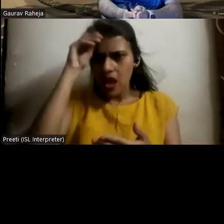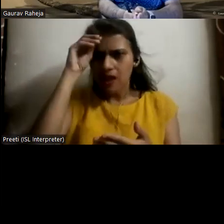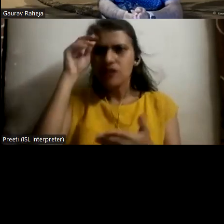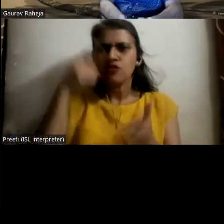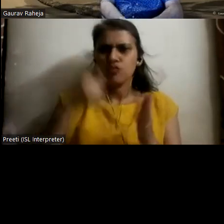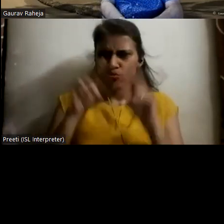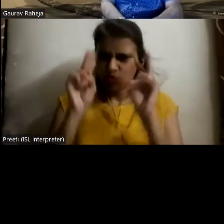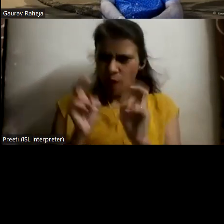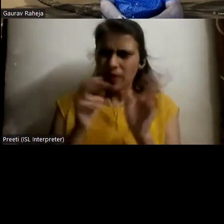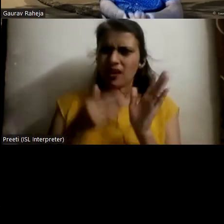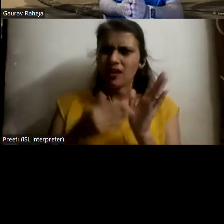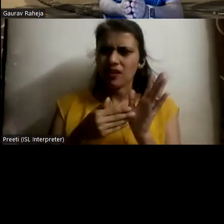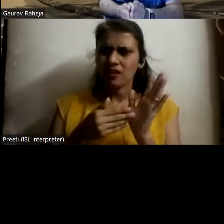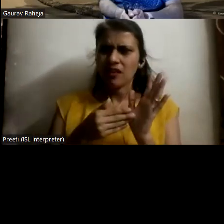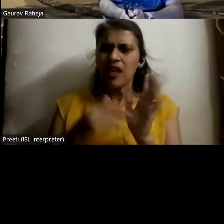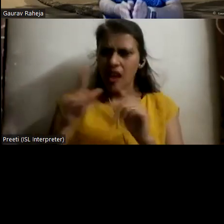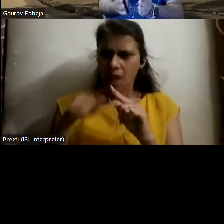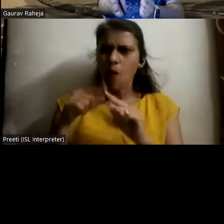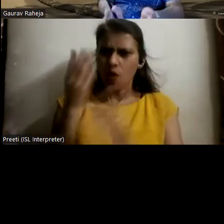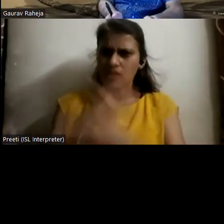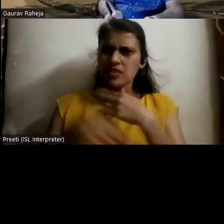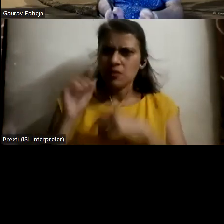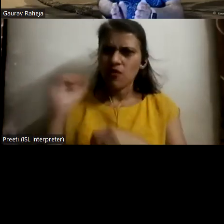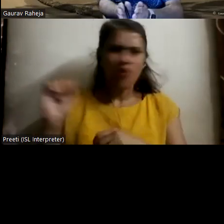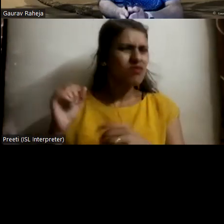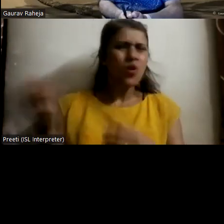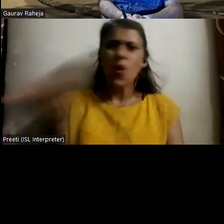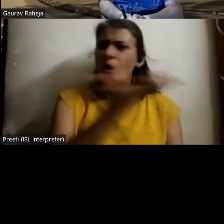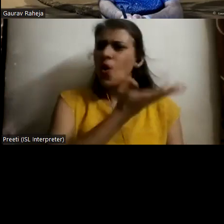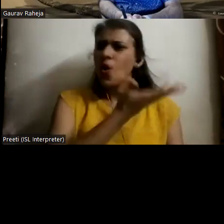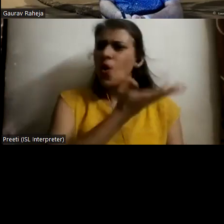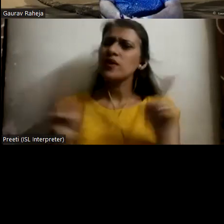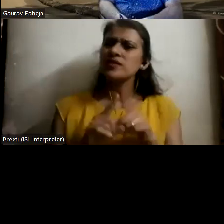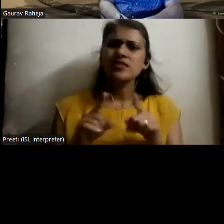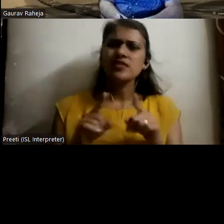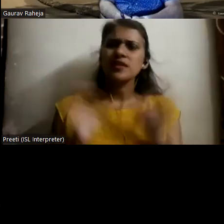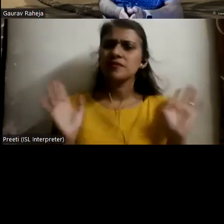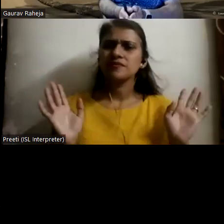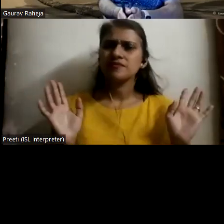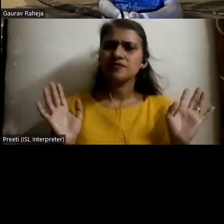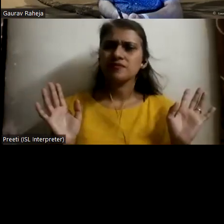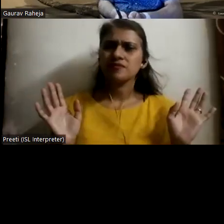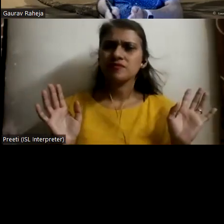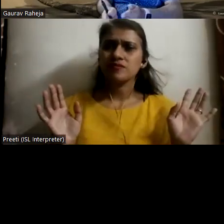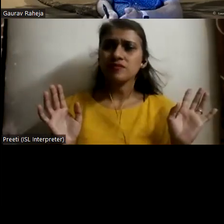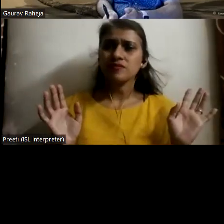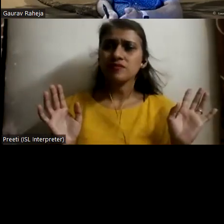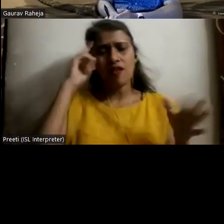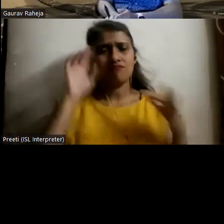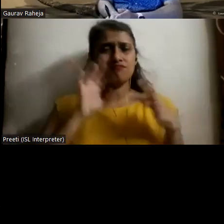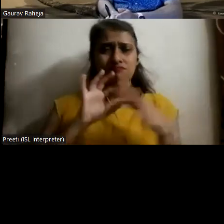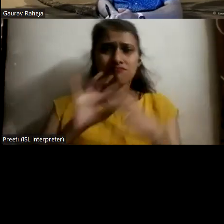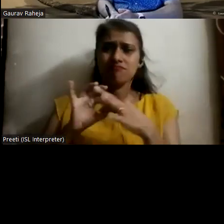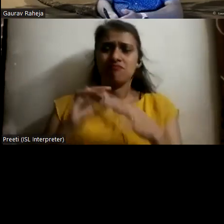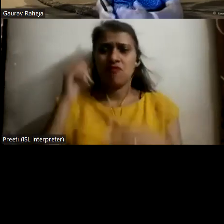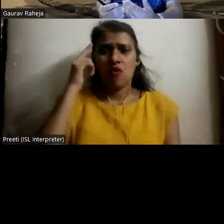with disabilities. It's a subject for everyone, no matter how intellectual we are, how intellectually sound we are